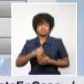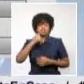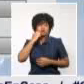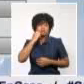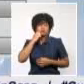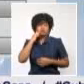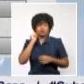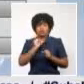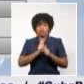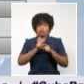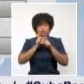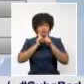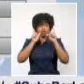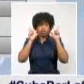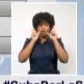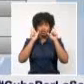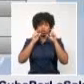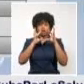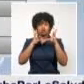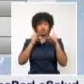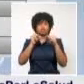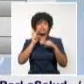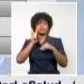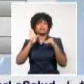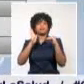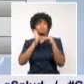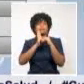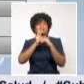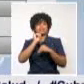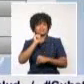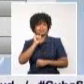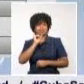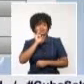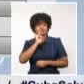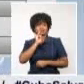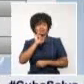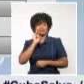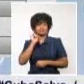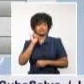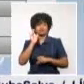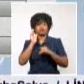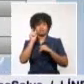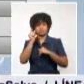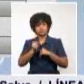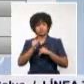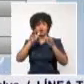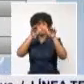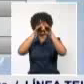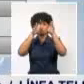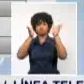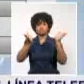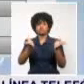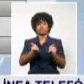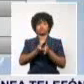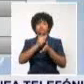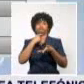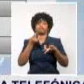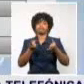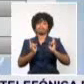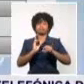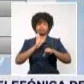3,367 people who have died in a single day in the world as a result of the disease, and a total